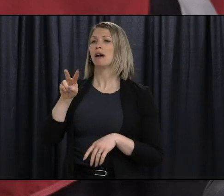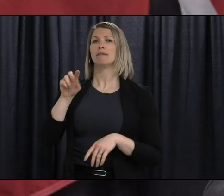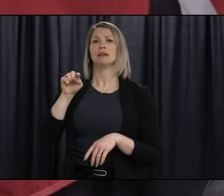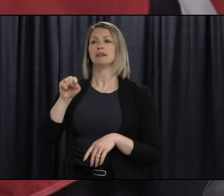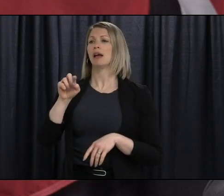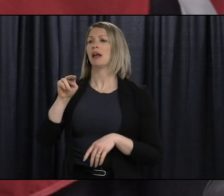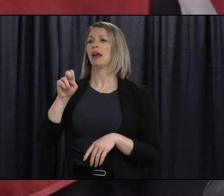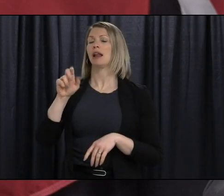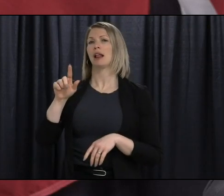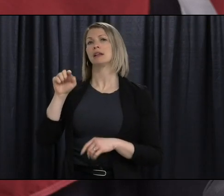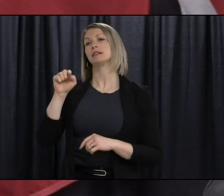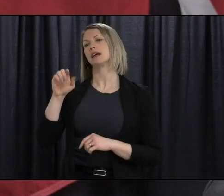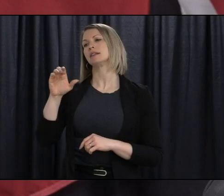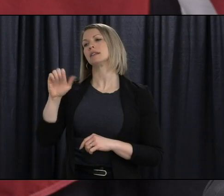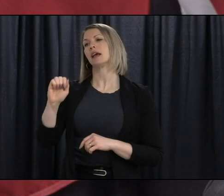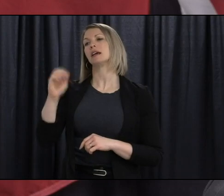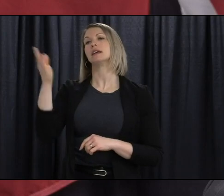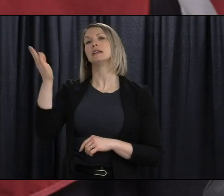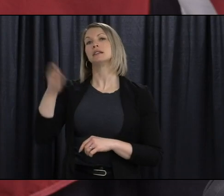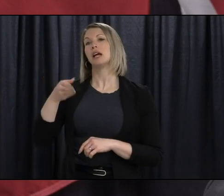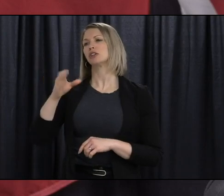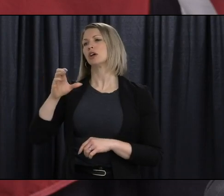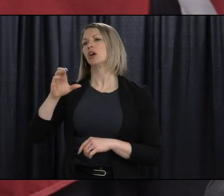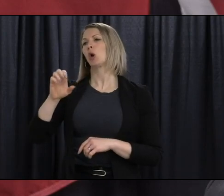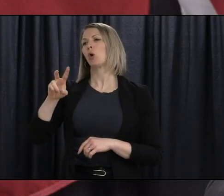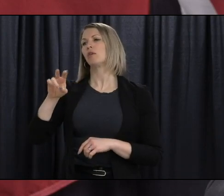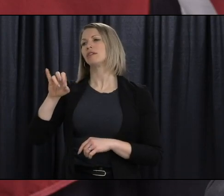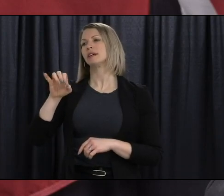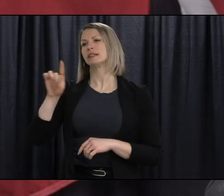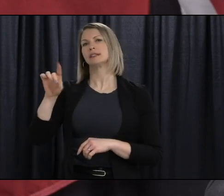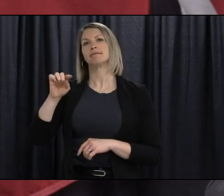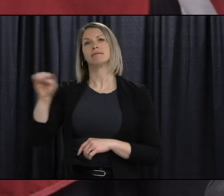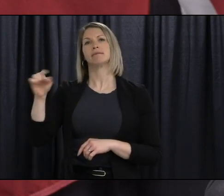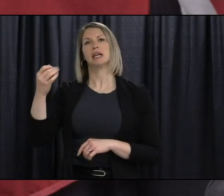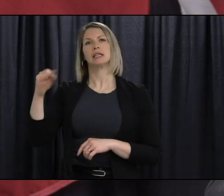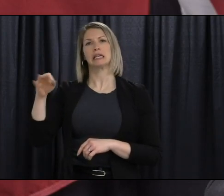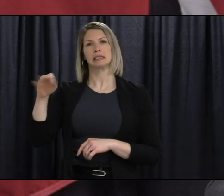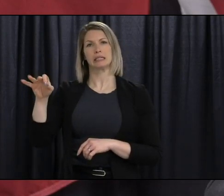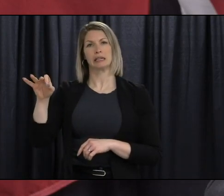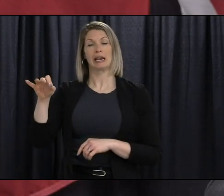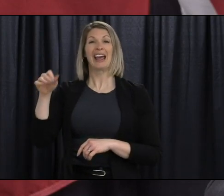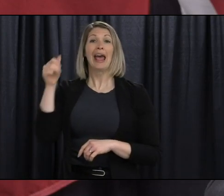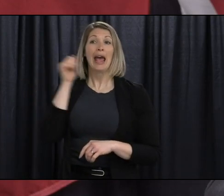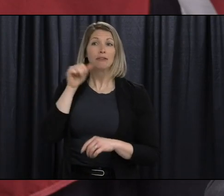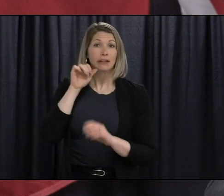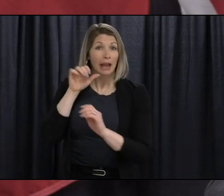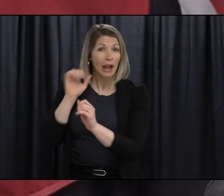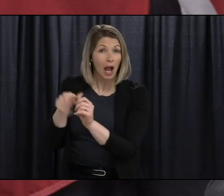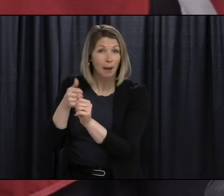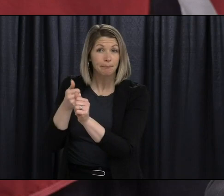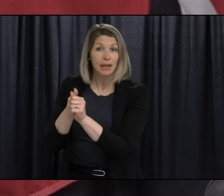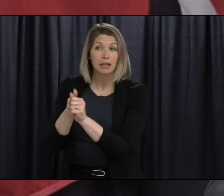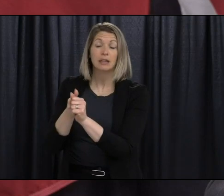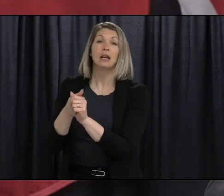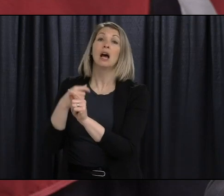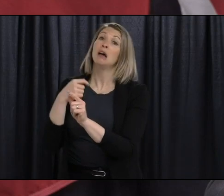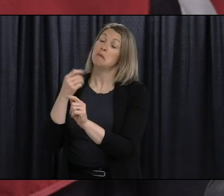/COVID-19. Our website is updated regularly and sometimes even by the hour. So it is a great